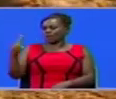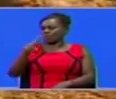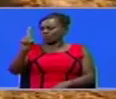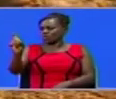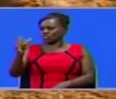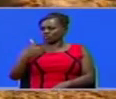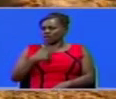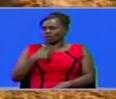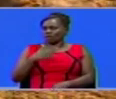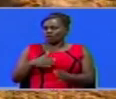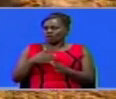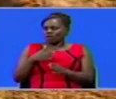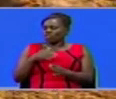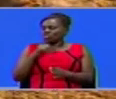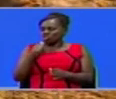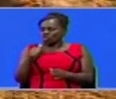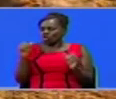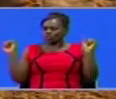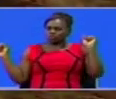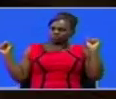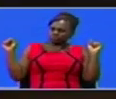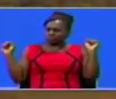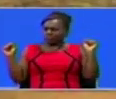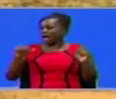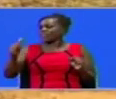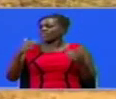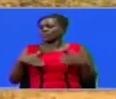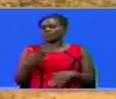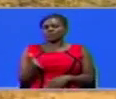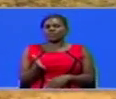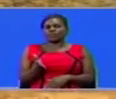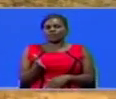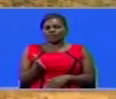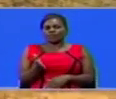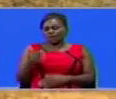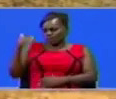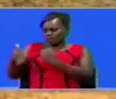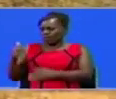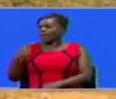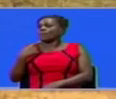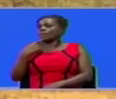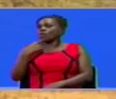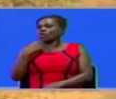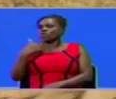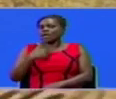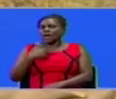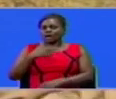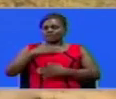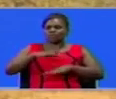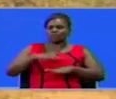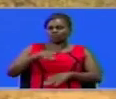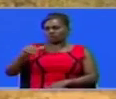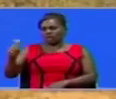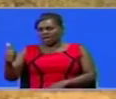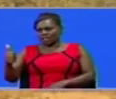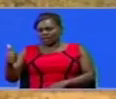eyebrows. There are more than herders in the ranches. Sababu tumekuwa bora na Pokot pande nyingine. Samburu pande nyingine au